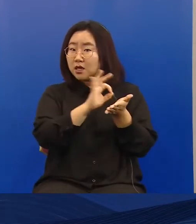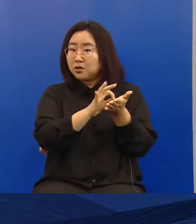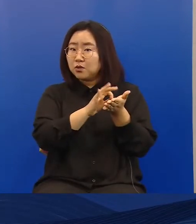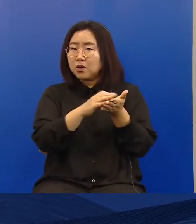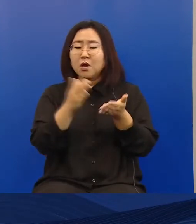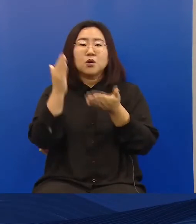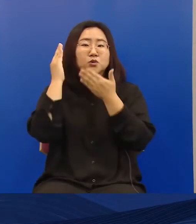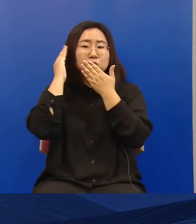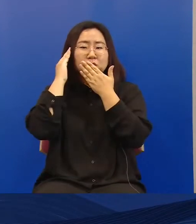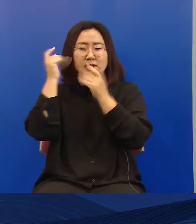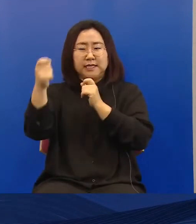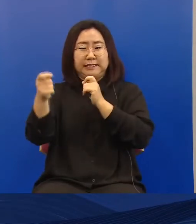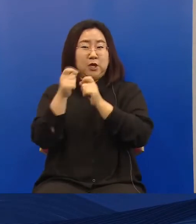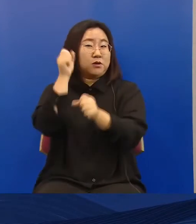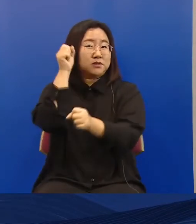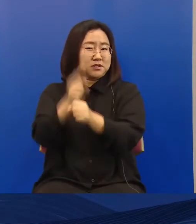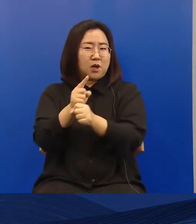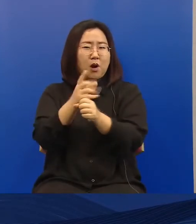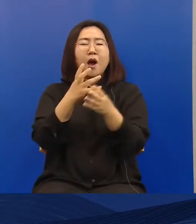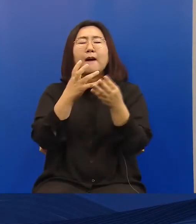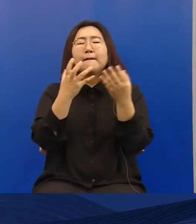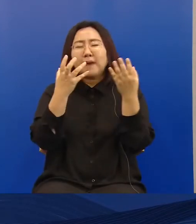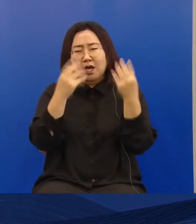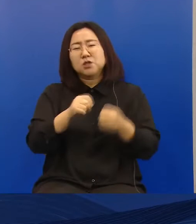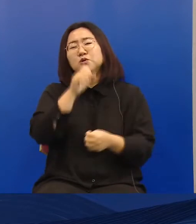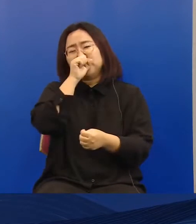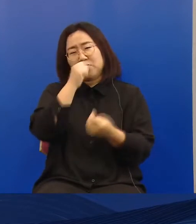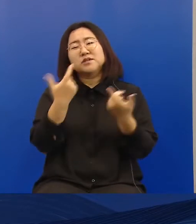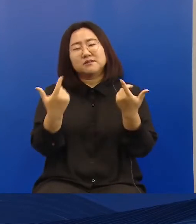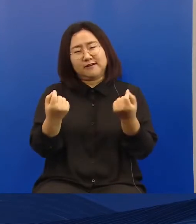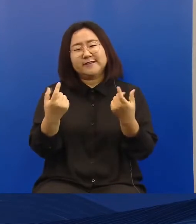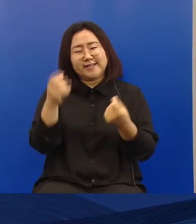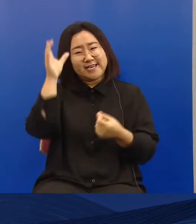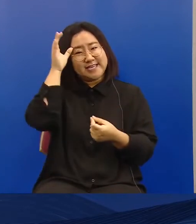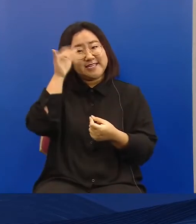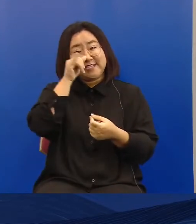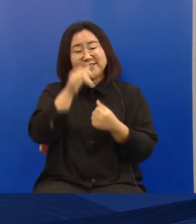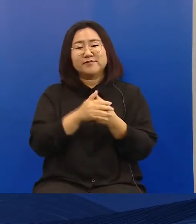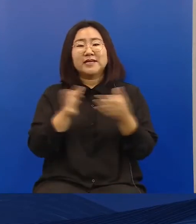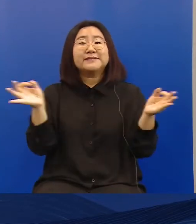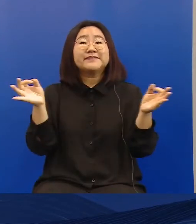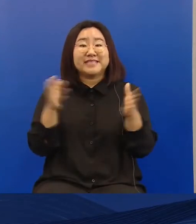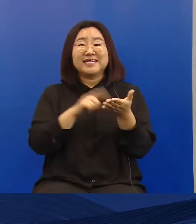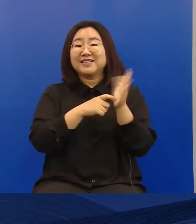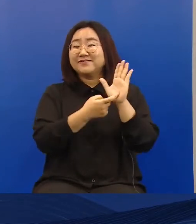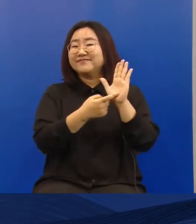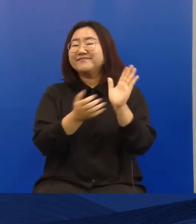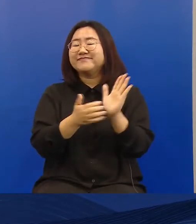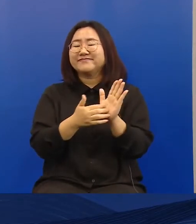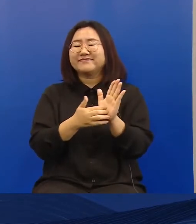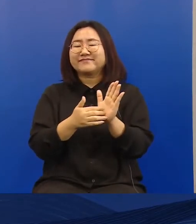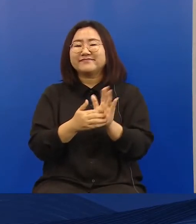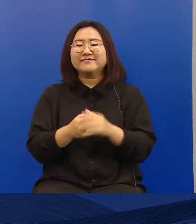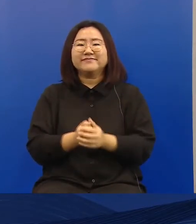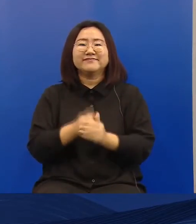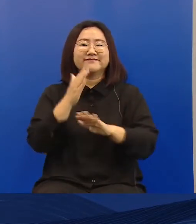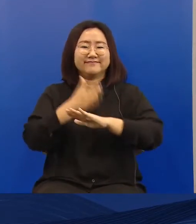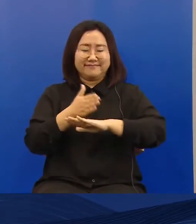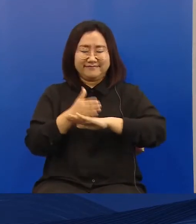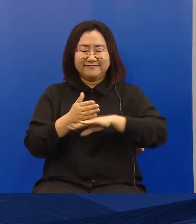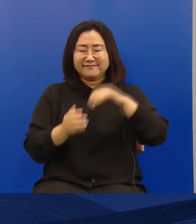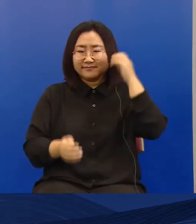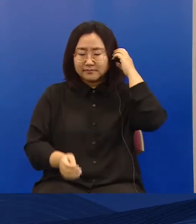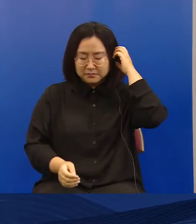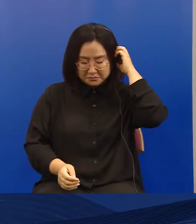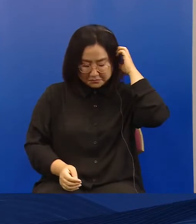last, I hope to improve more awareness of the sign language. And